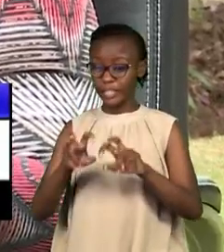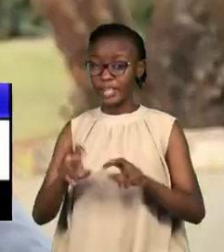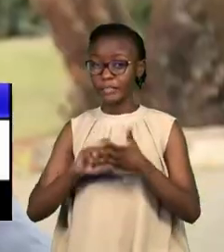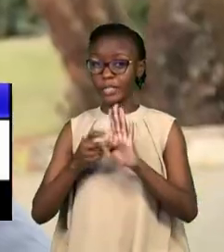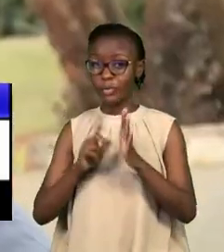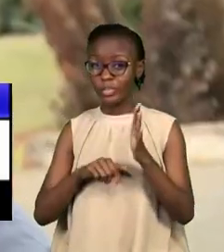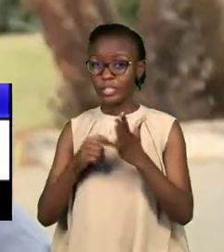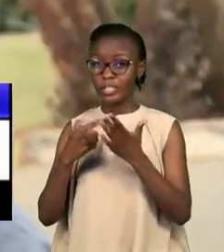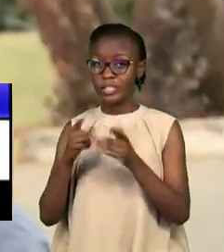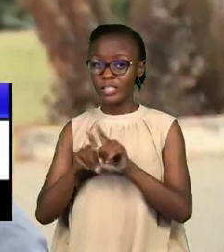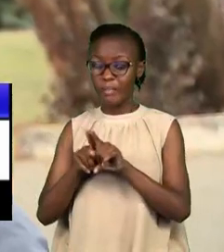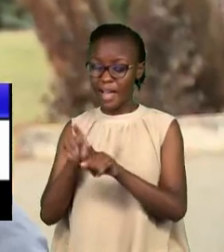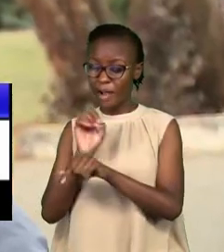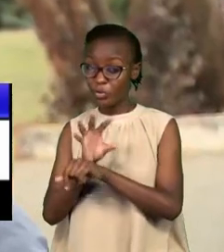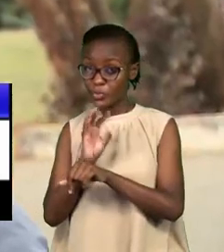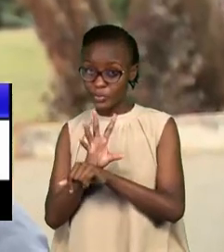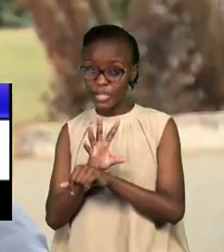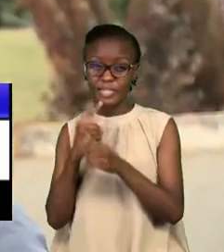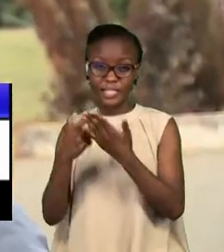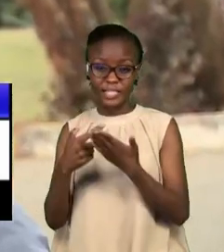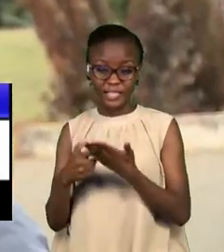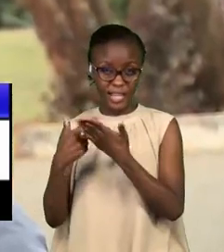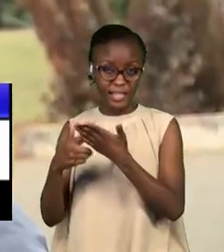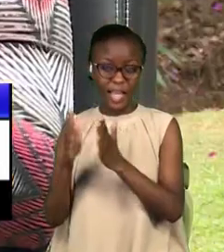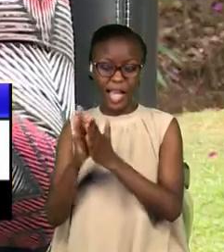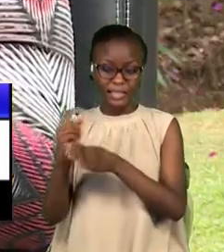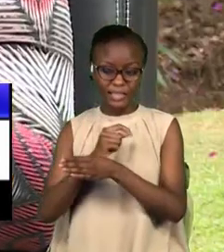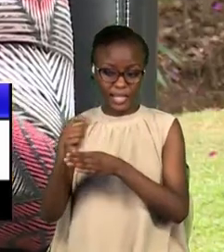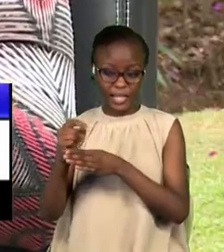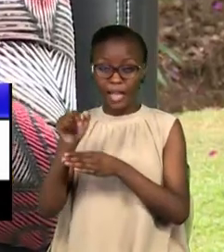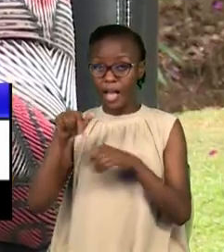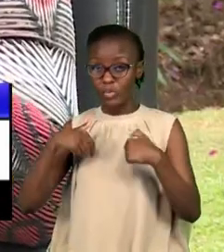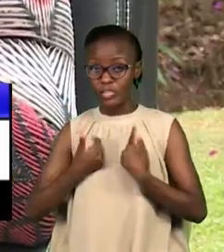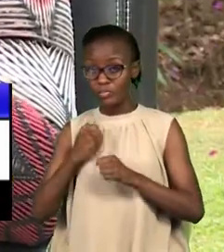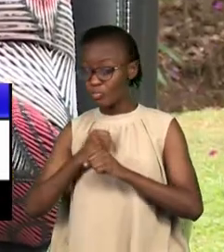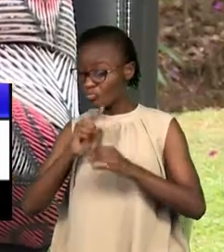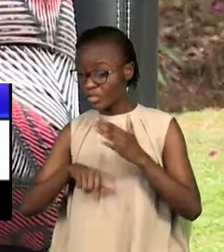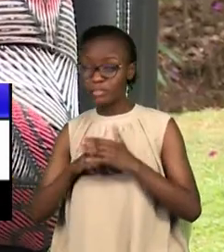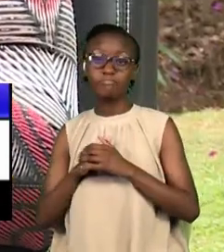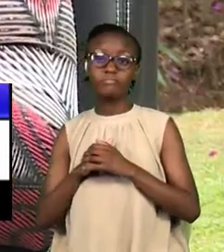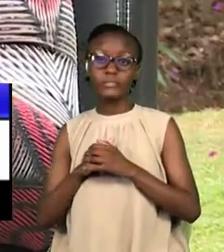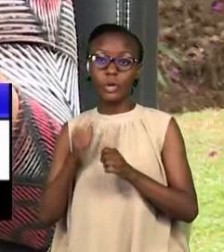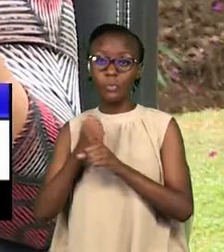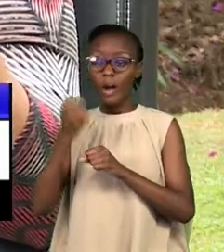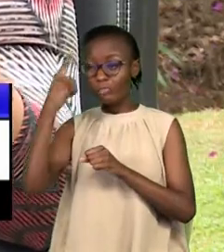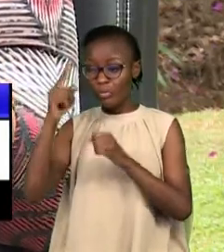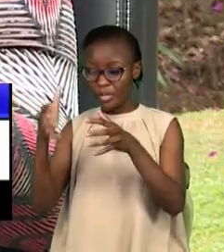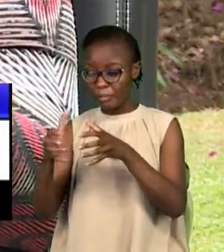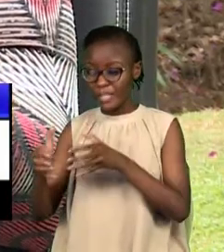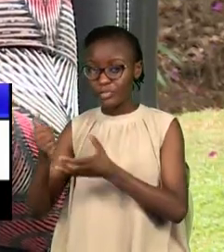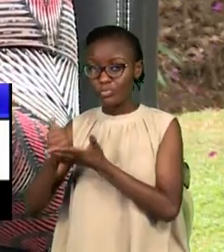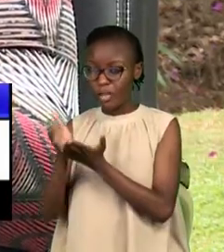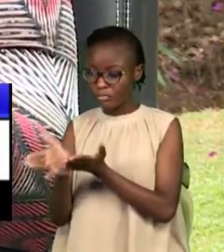consulting service, research and training and consulting. And what we do is work for corporates to help them